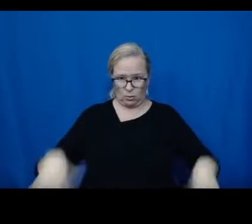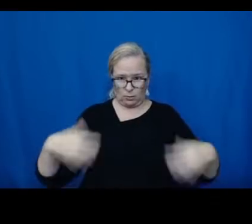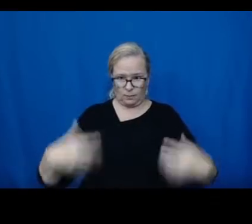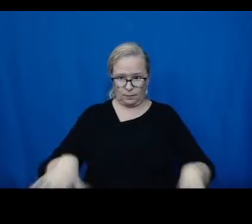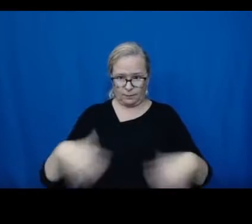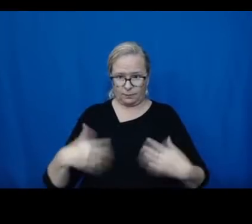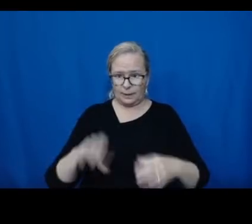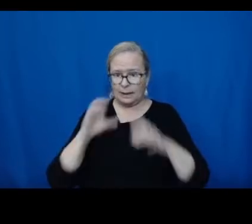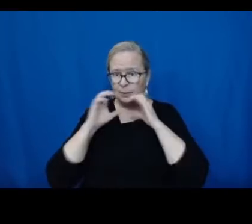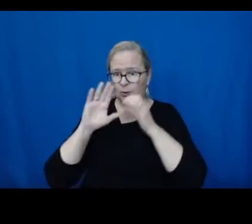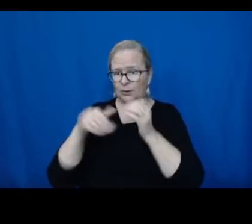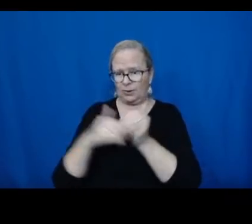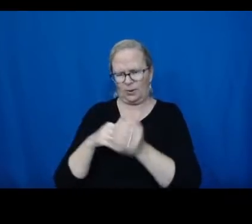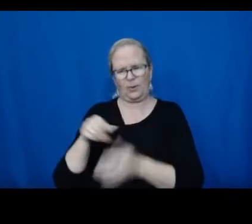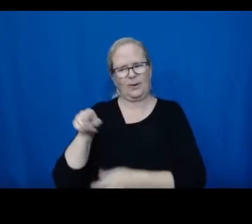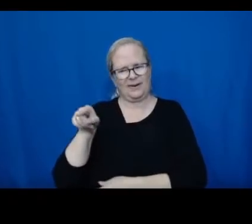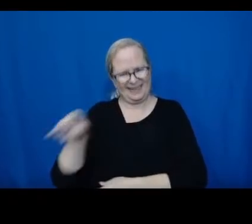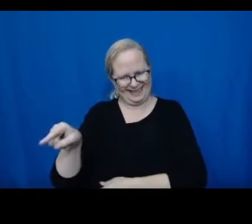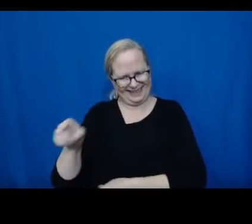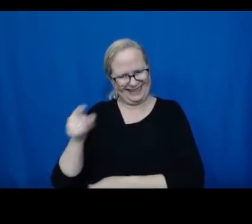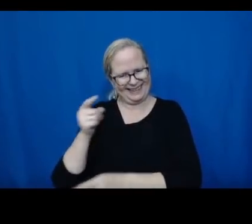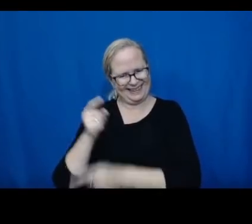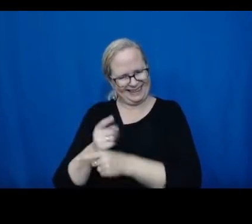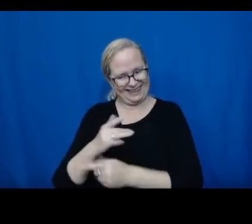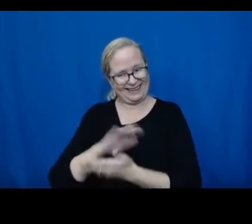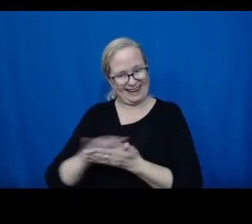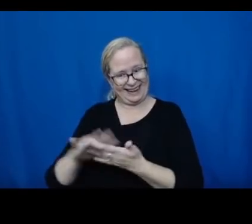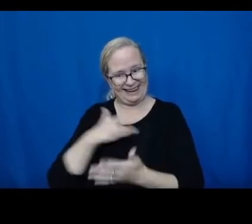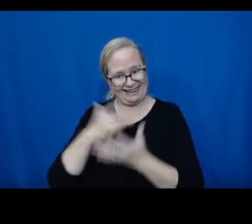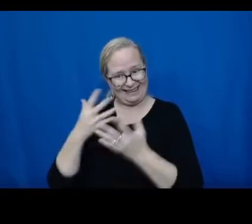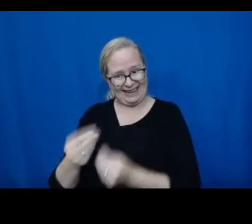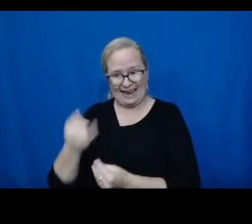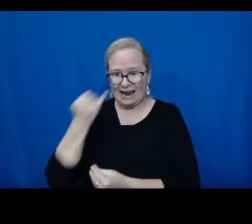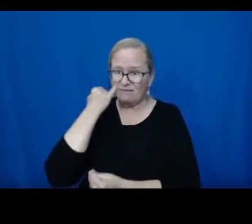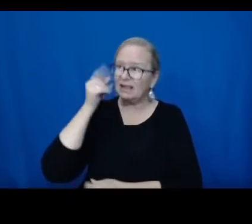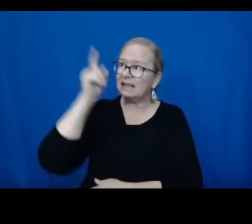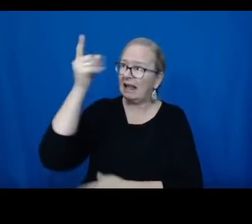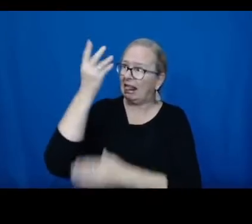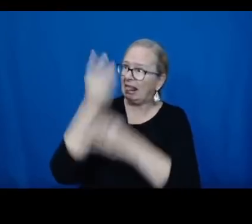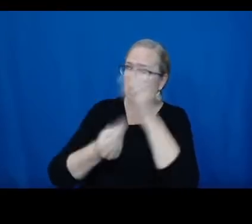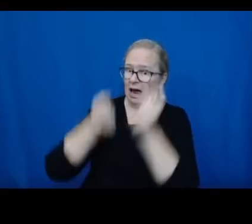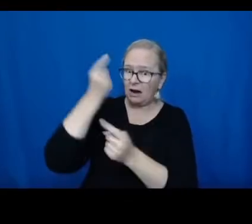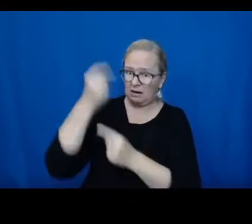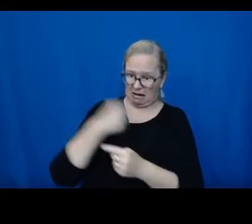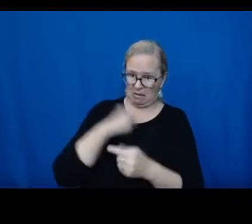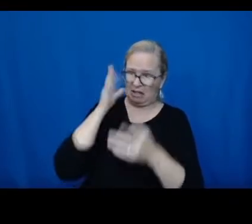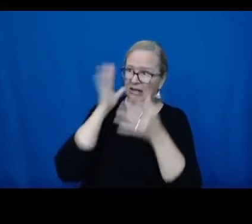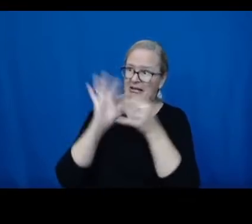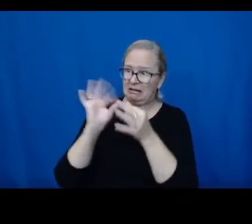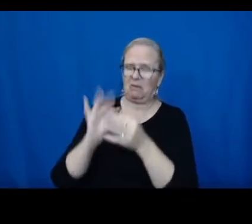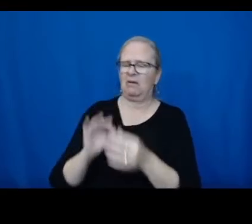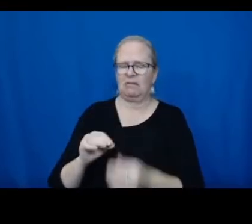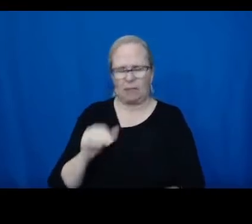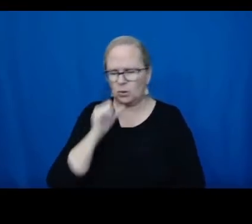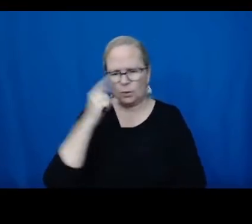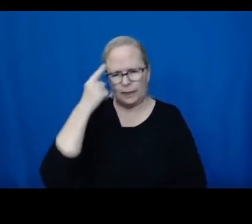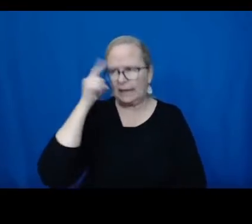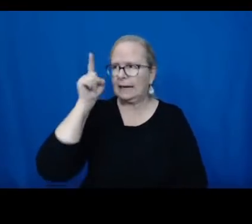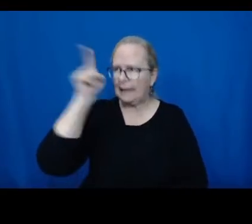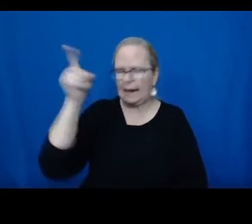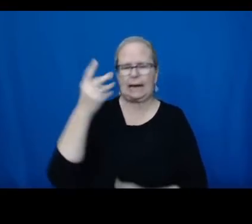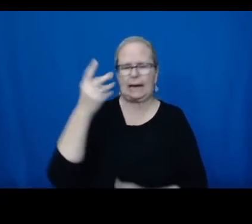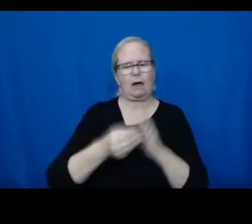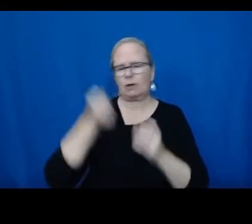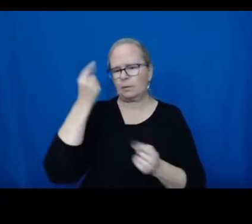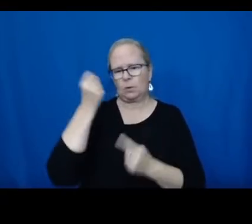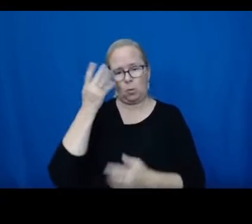I personally have had too many days lately where I feel like it is some sort of risk-benefit